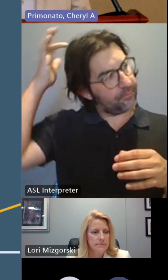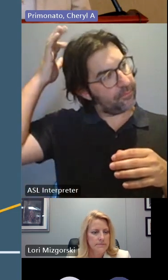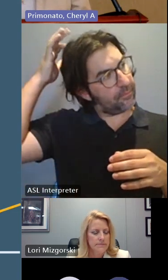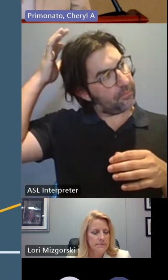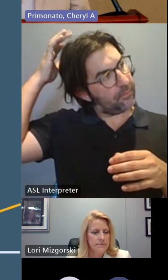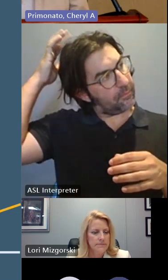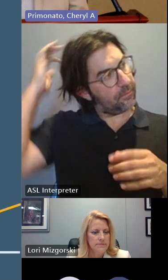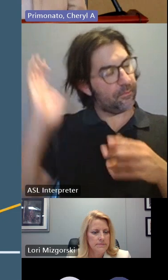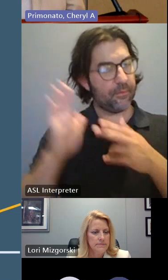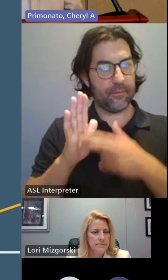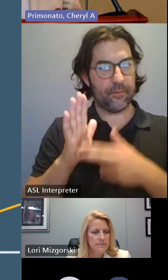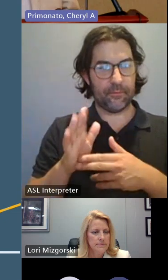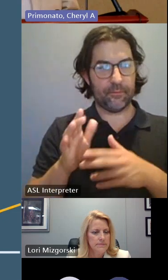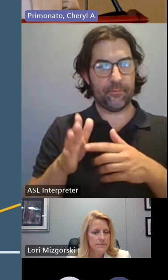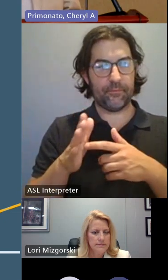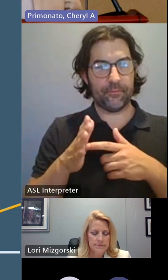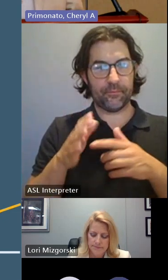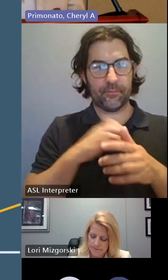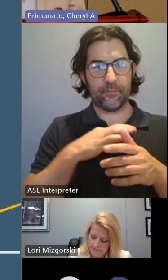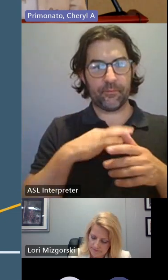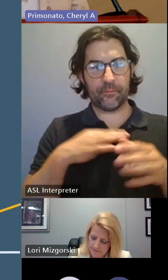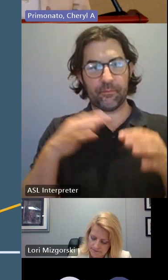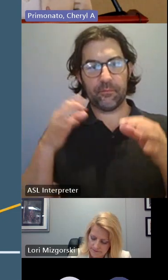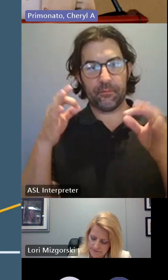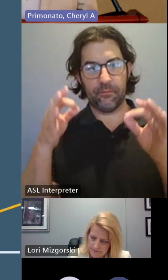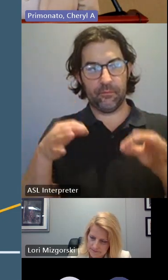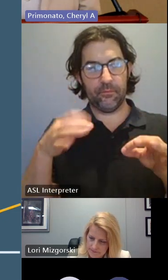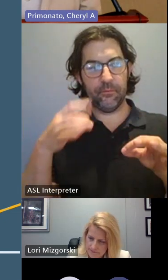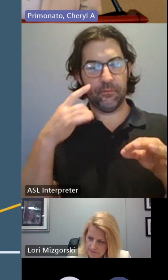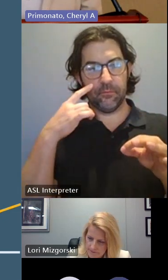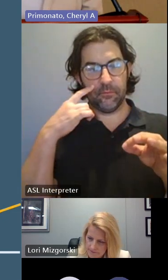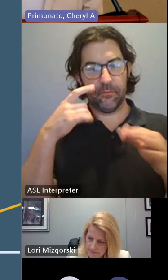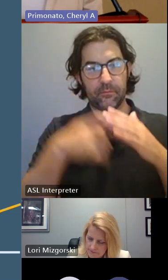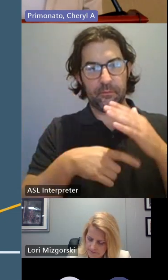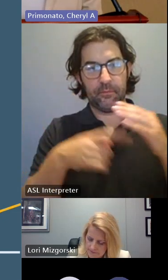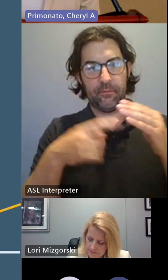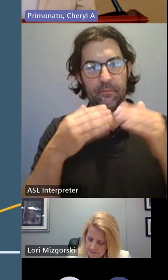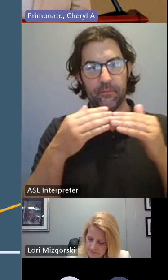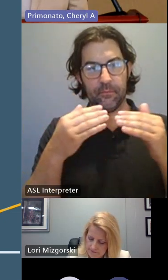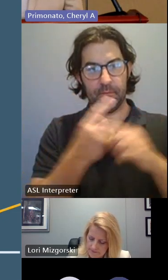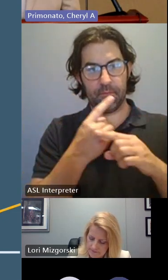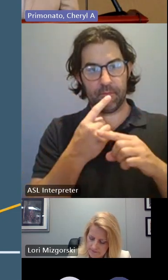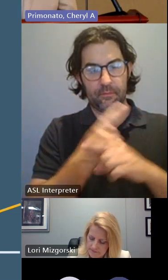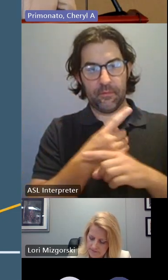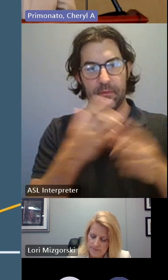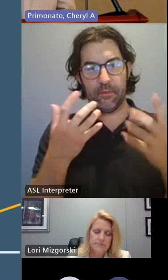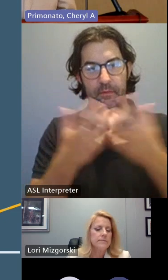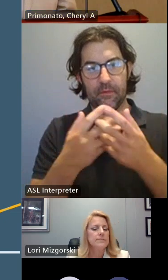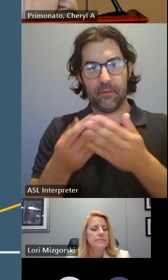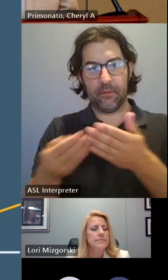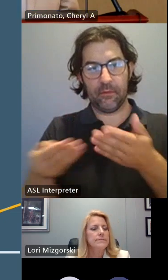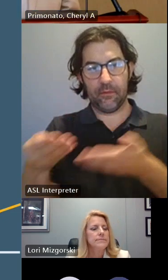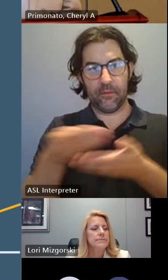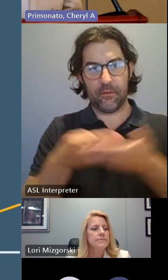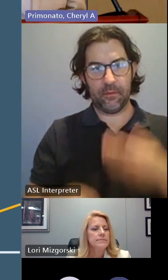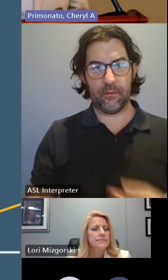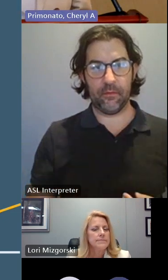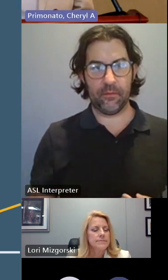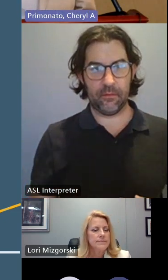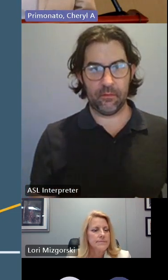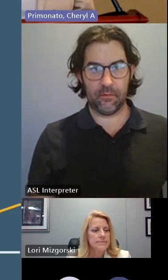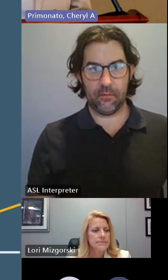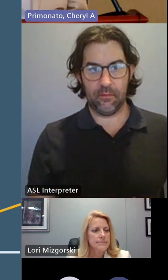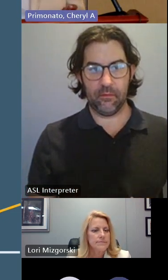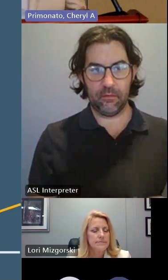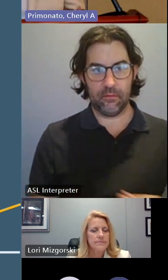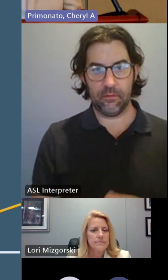contract threshold. Staff has determined the pricing to be fair and reasonable and consistent with the funds budgeted. The next